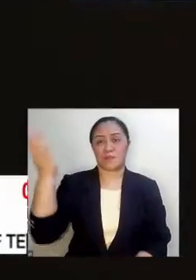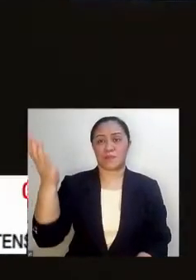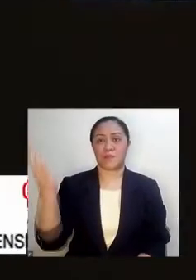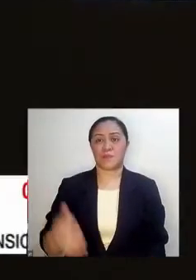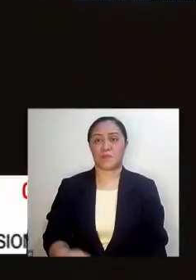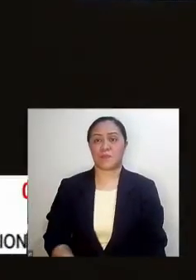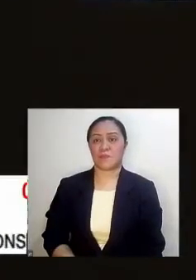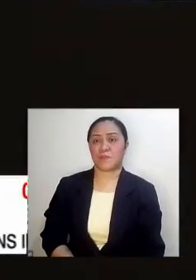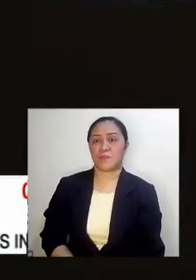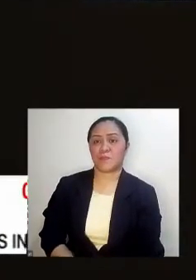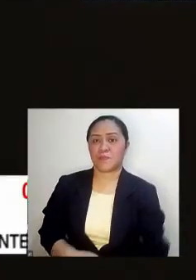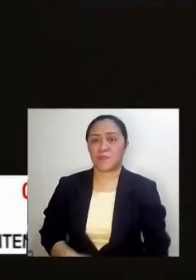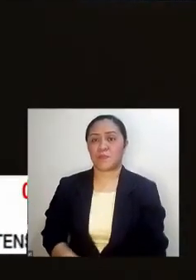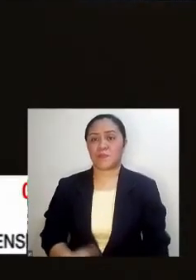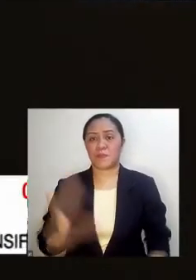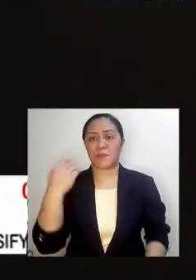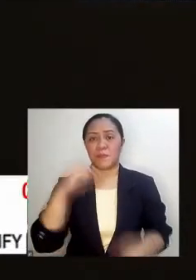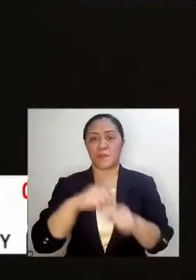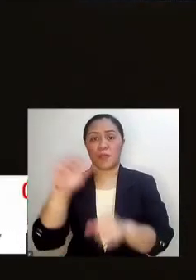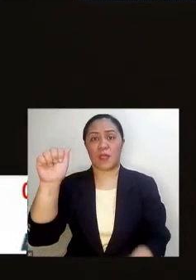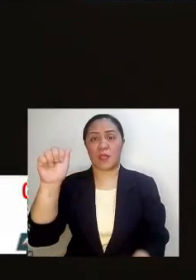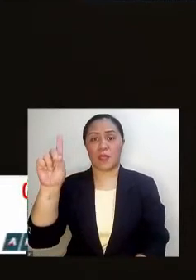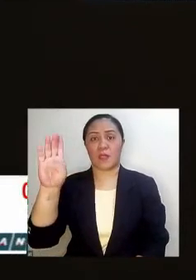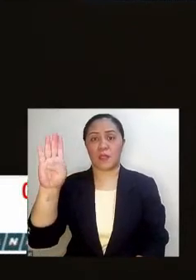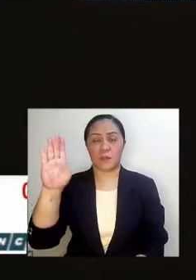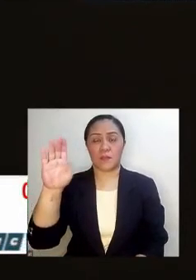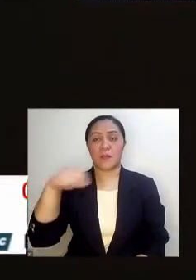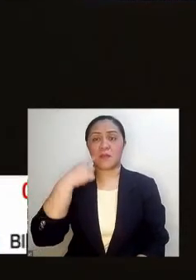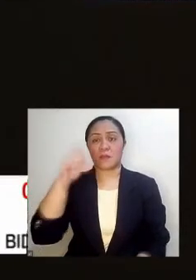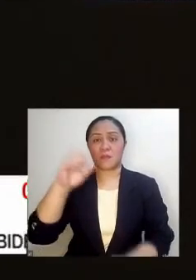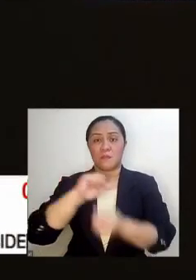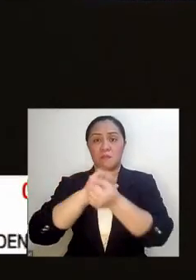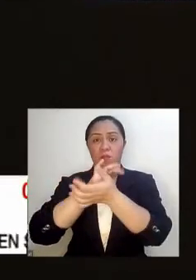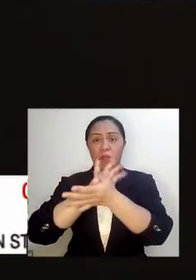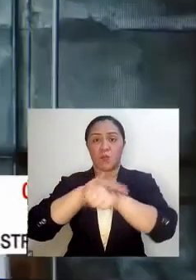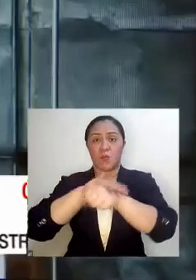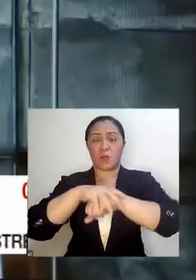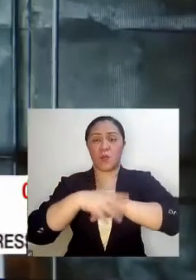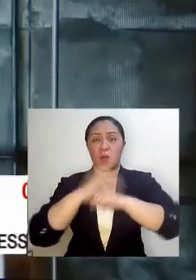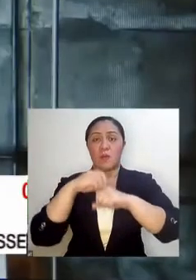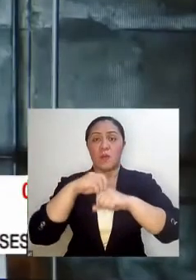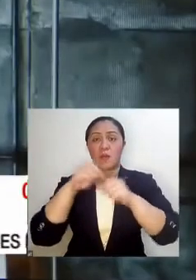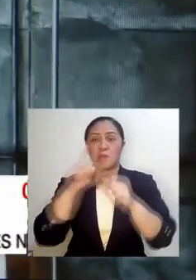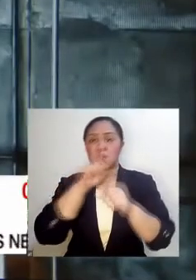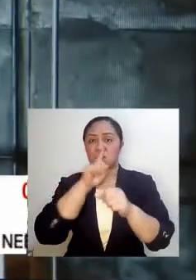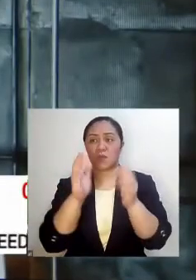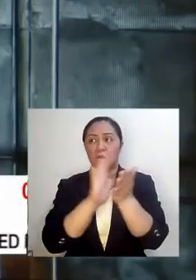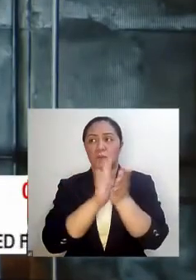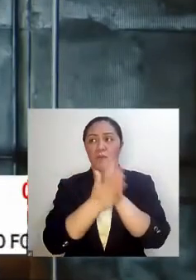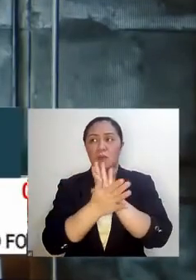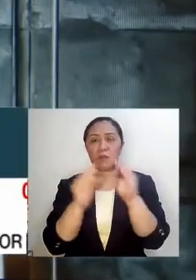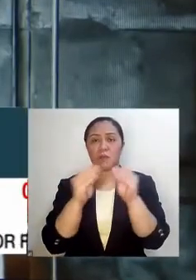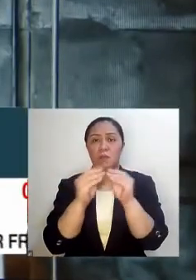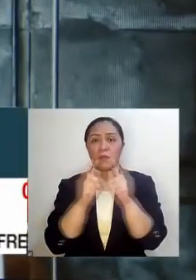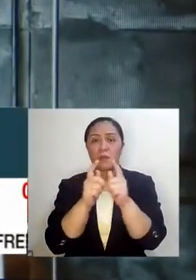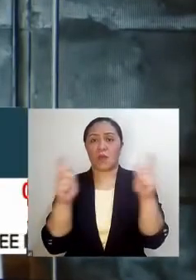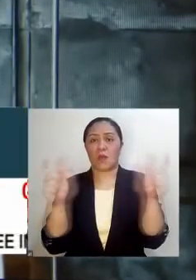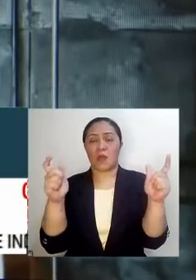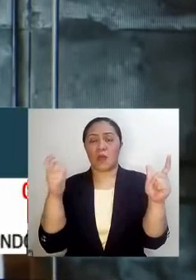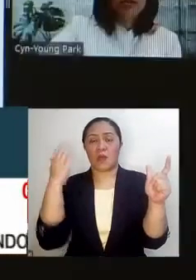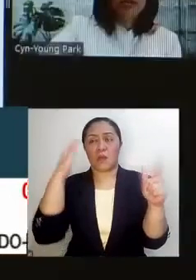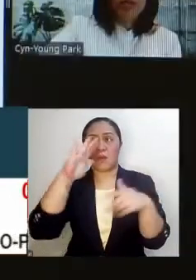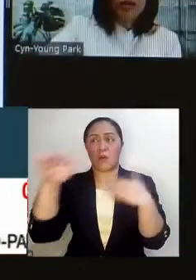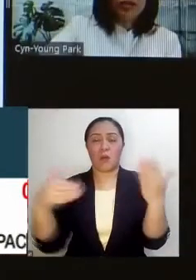The Asian Development Bank says COVID-19 has pushed certain countries to reshore parts of the global supply chain to improve their